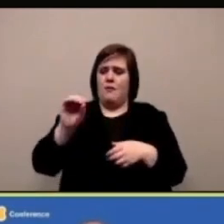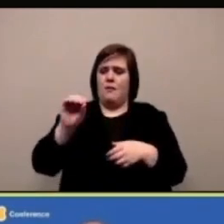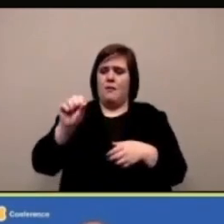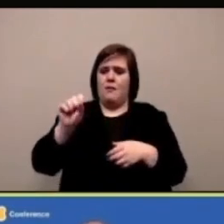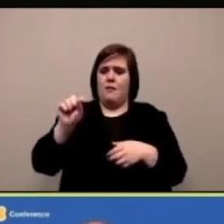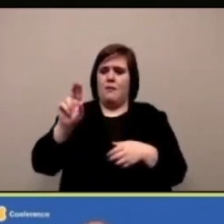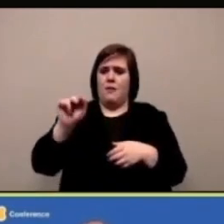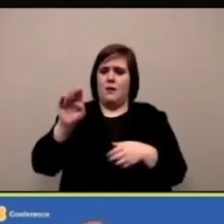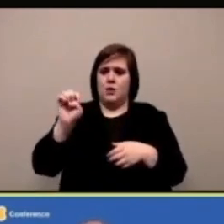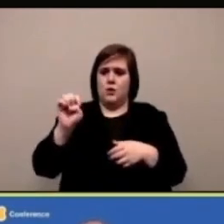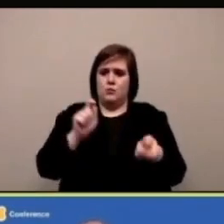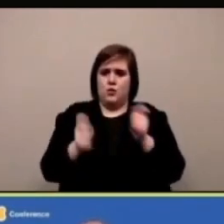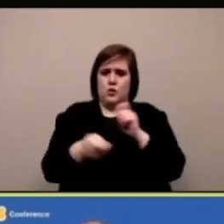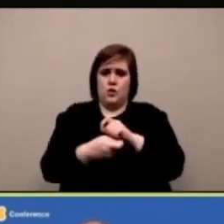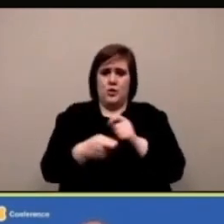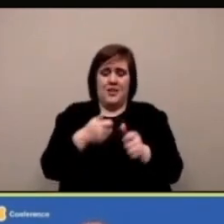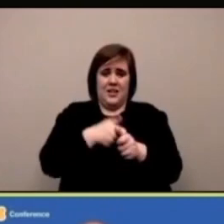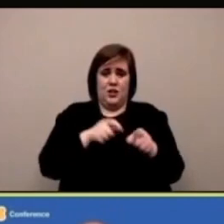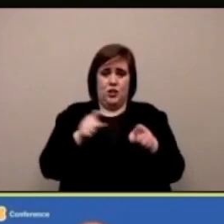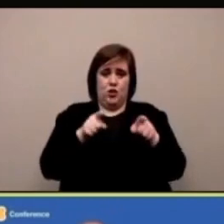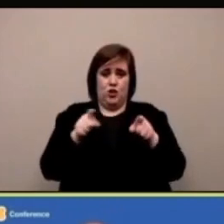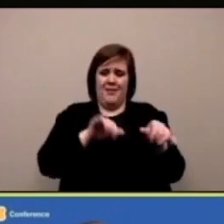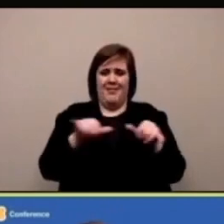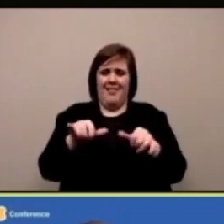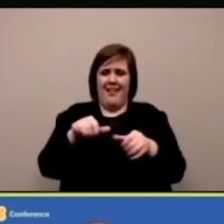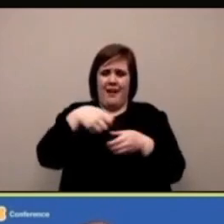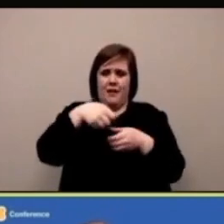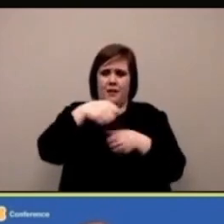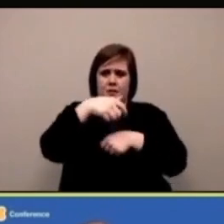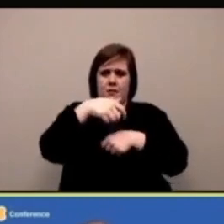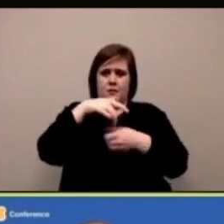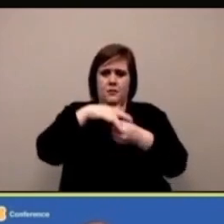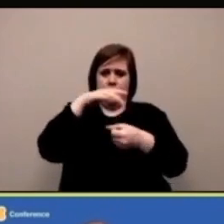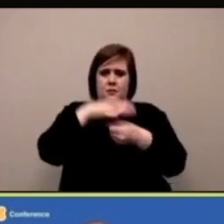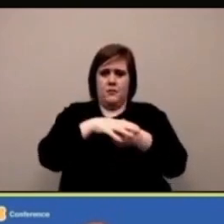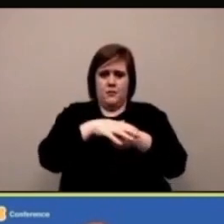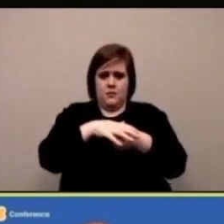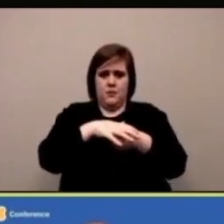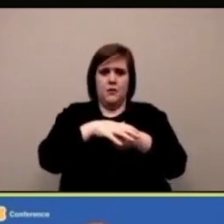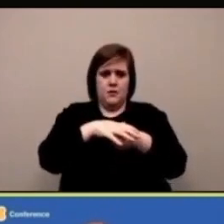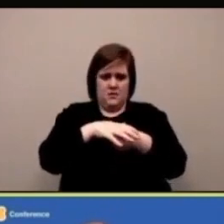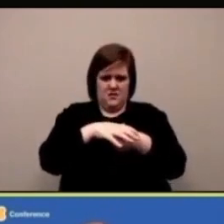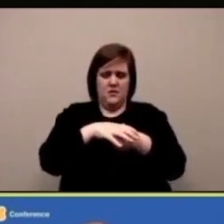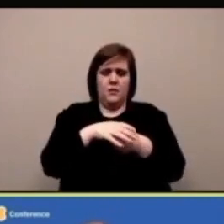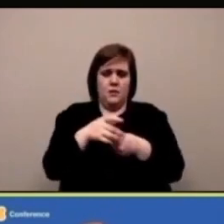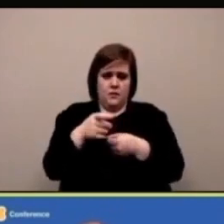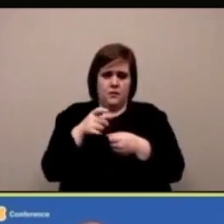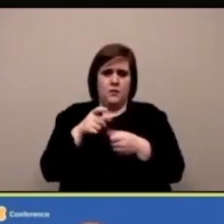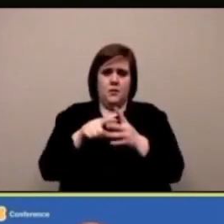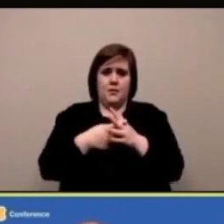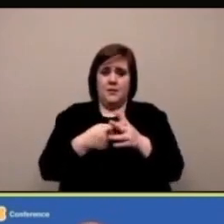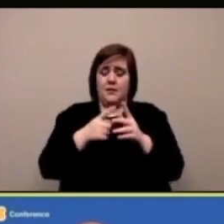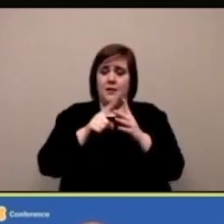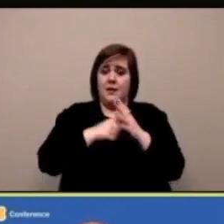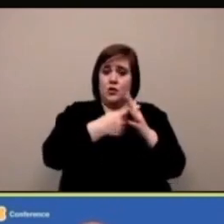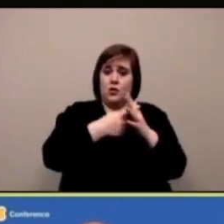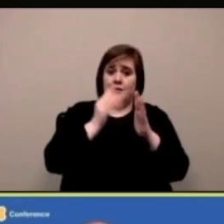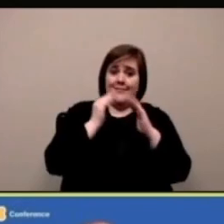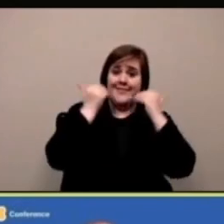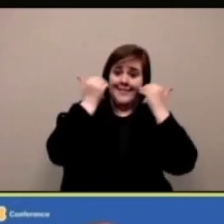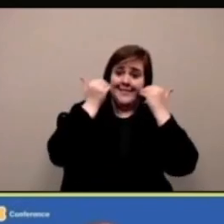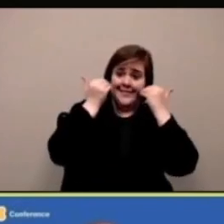each of those images and treat them like a sprite, you have the initial one of the smiling, and then you create a